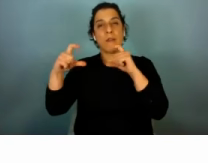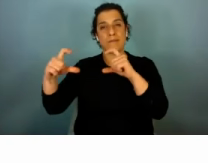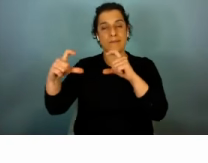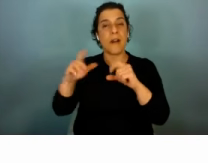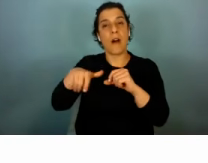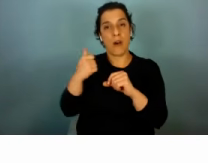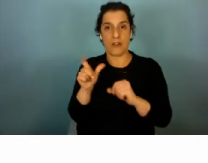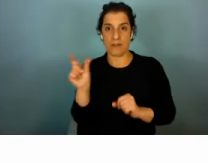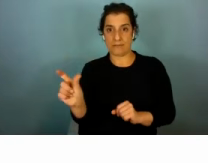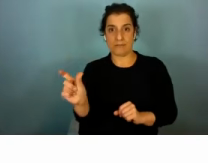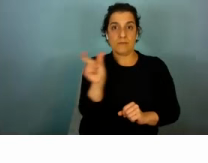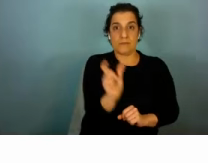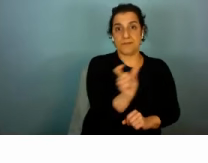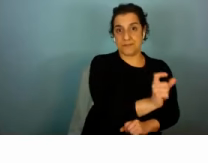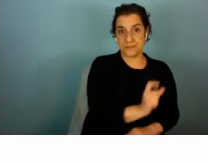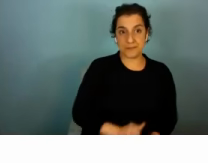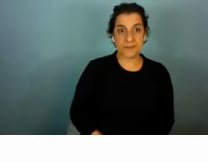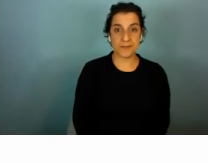phrase.